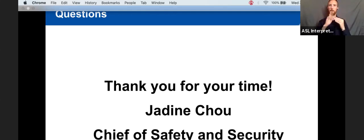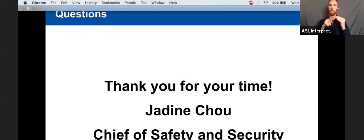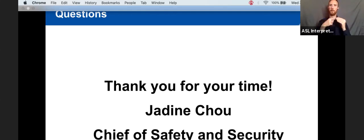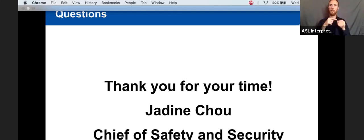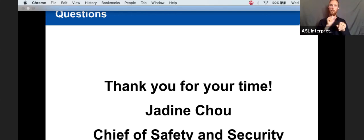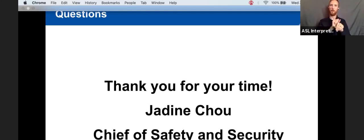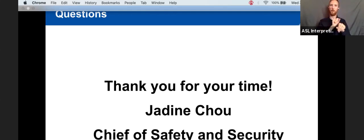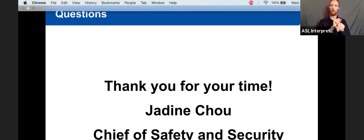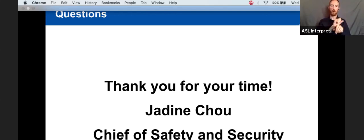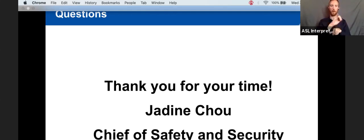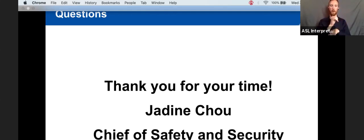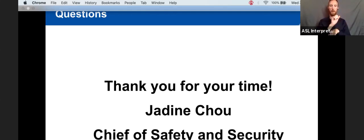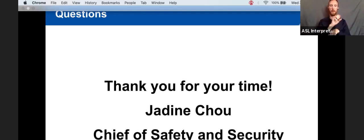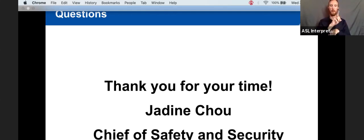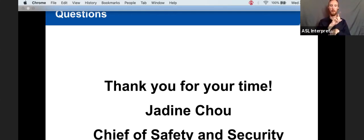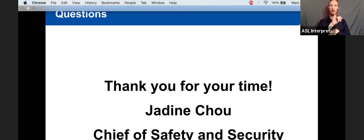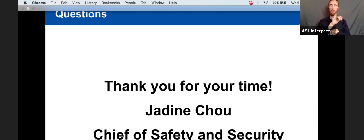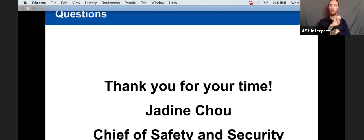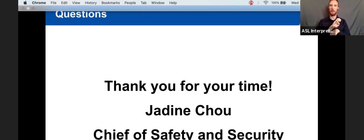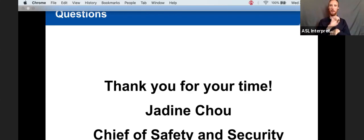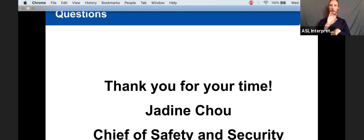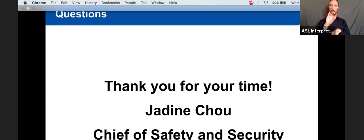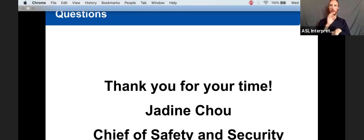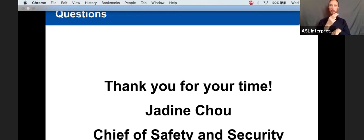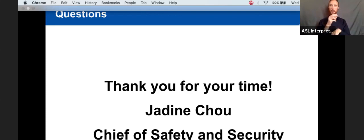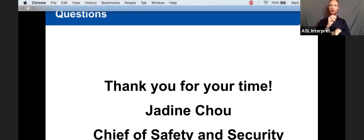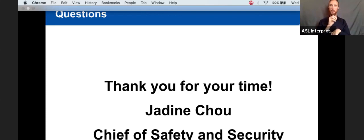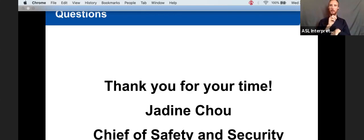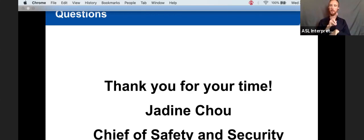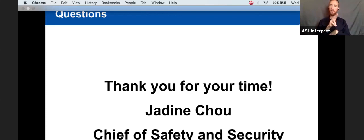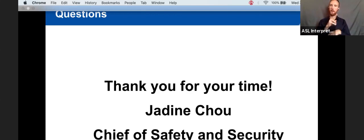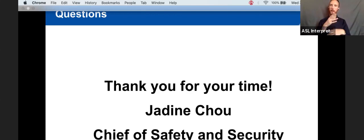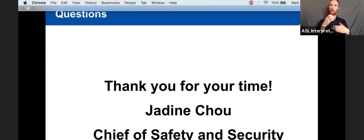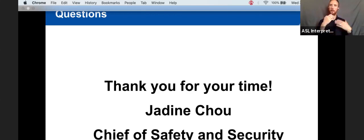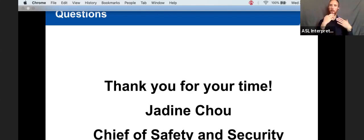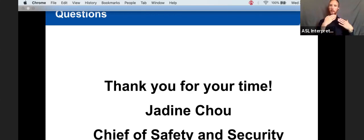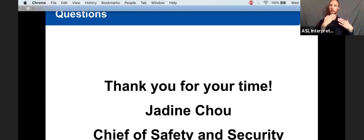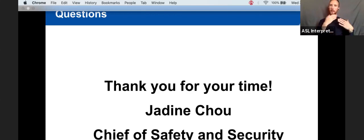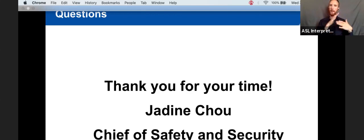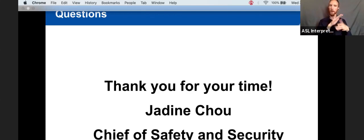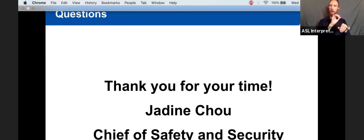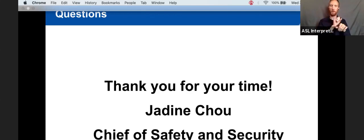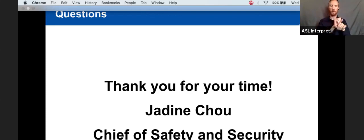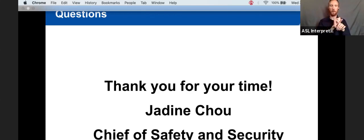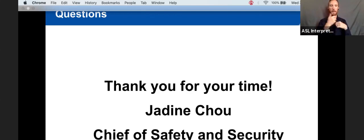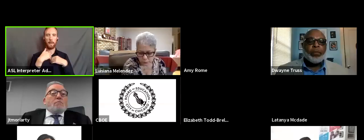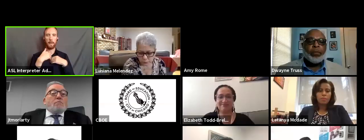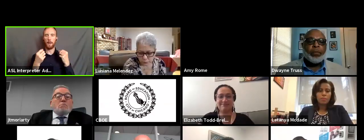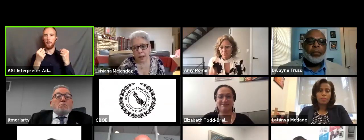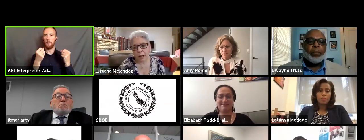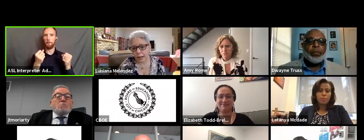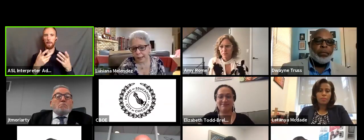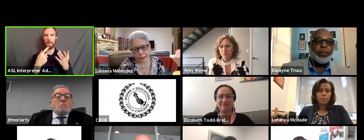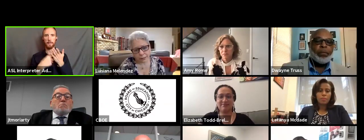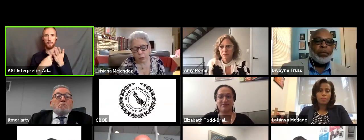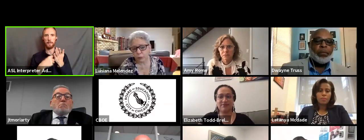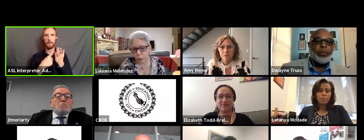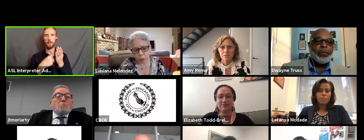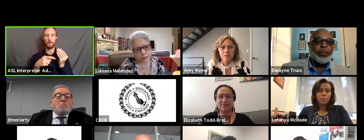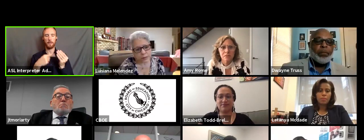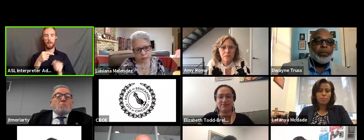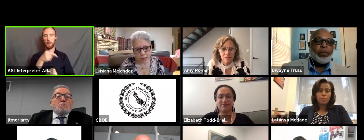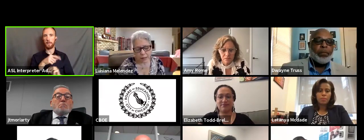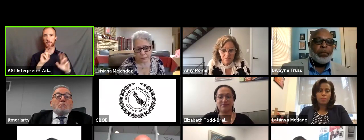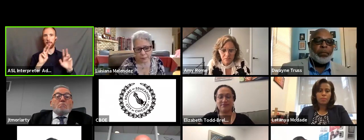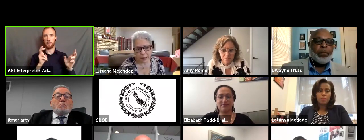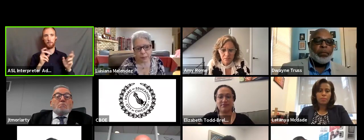and our very many conversations around this issue have been invaluable to me uh and of